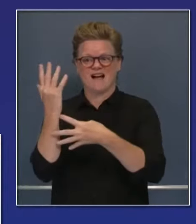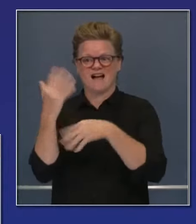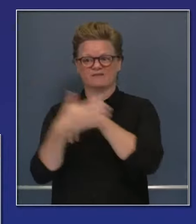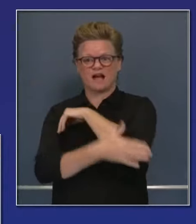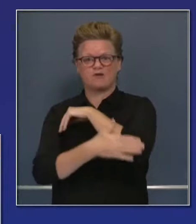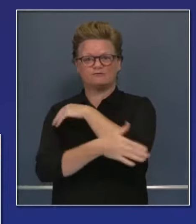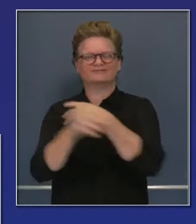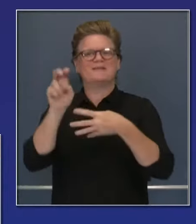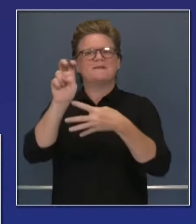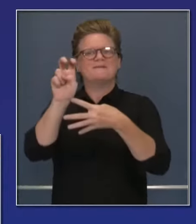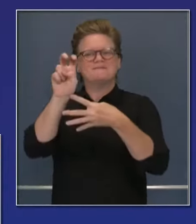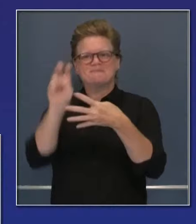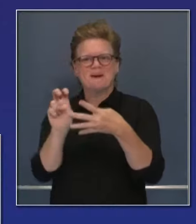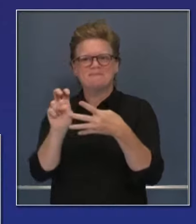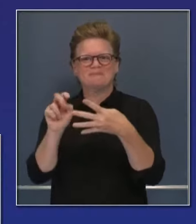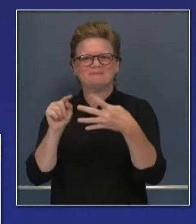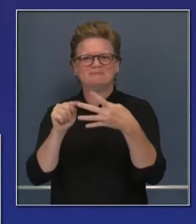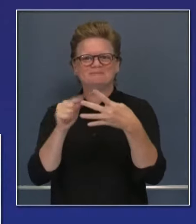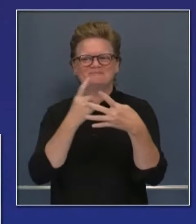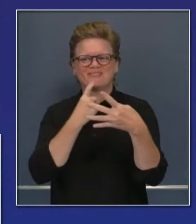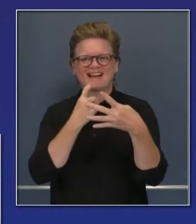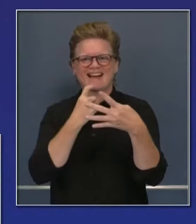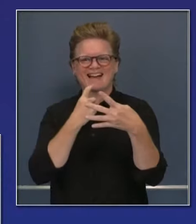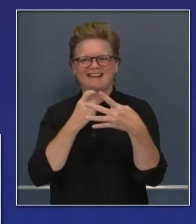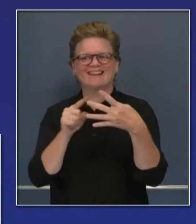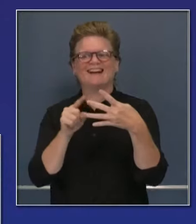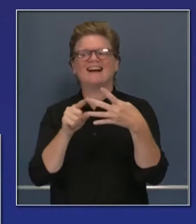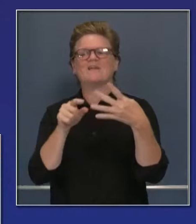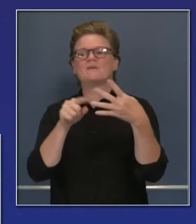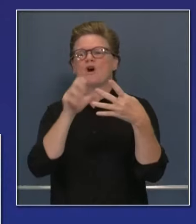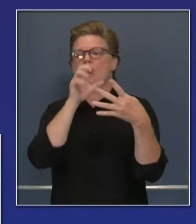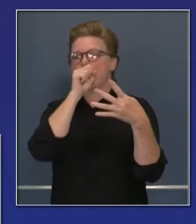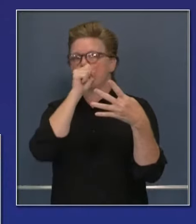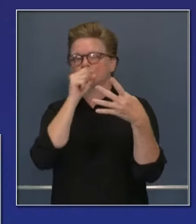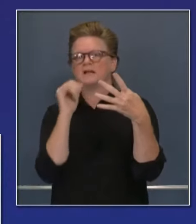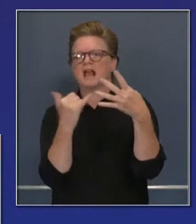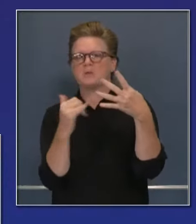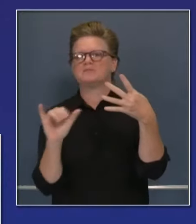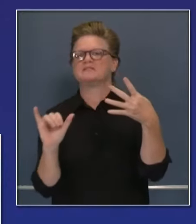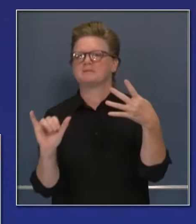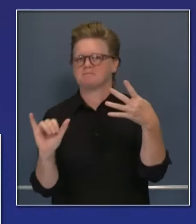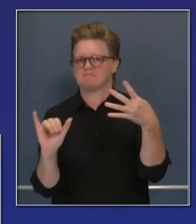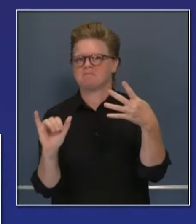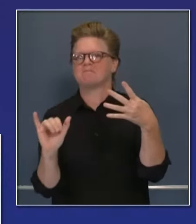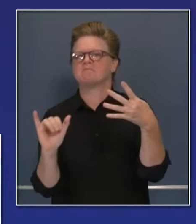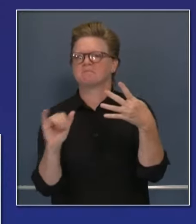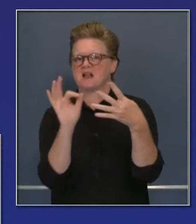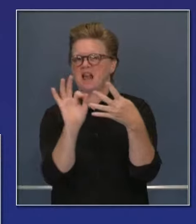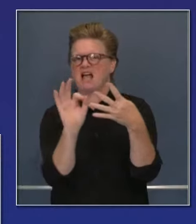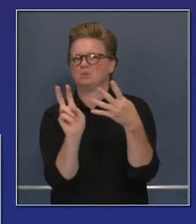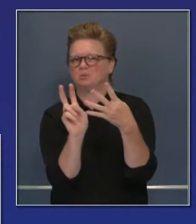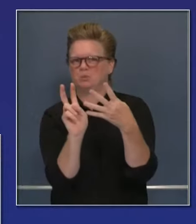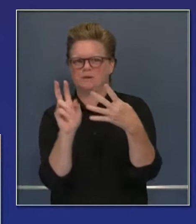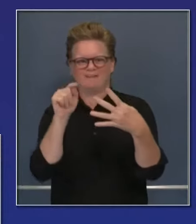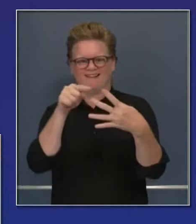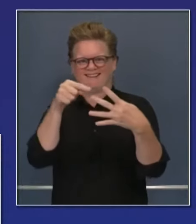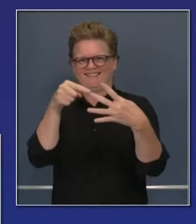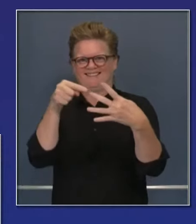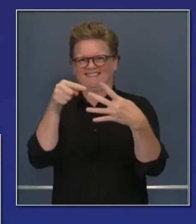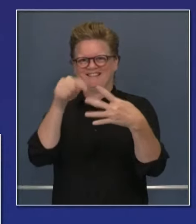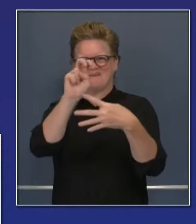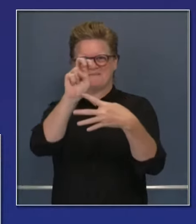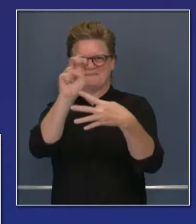purple tier, 14 in the red. Orange and yellow stayed stable at 9 and 2, and that's only because we're